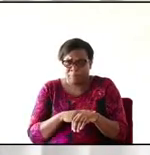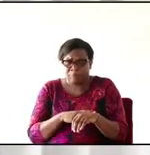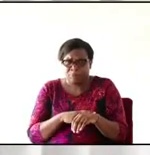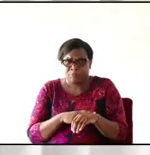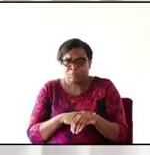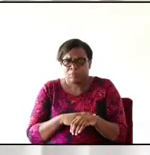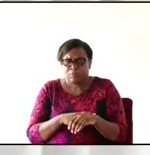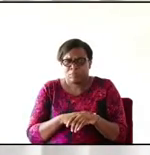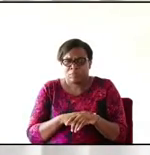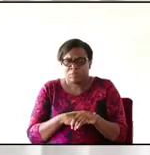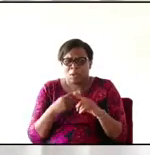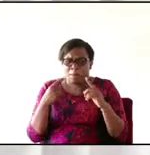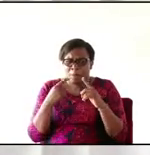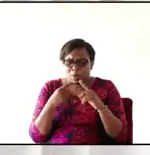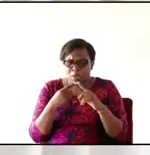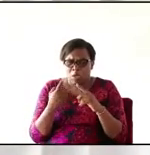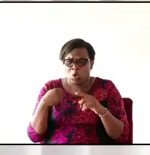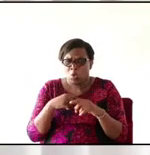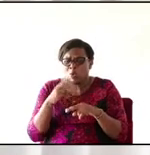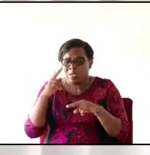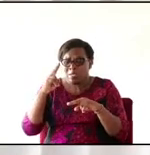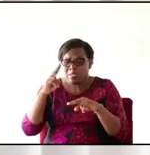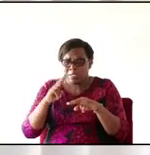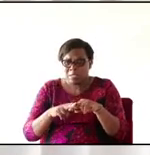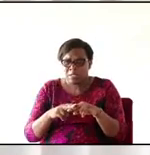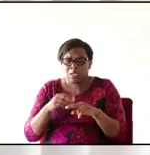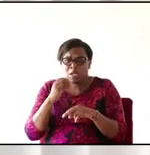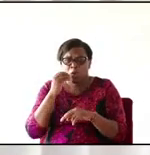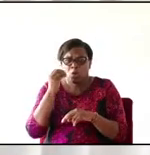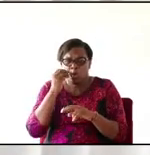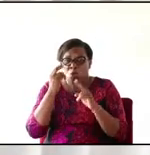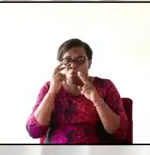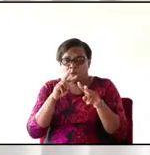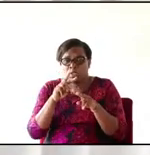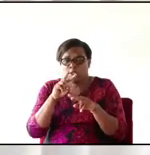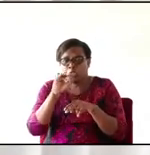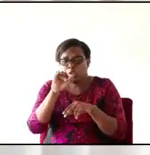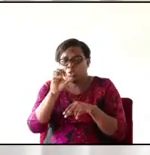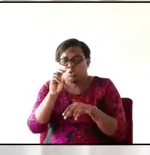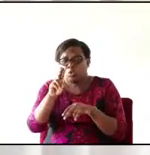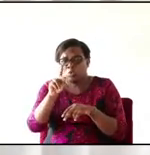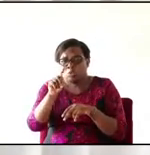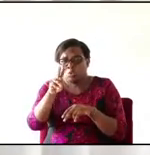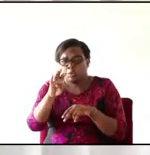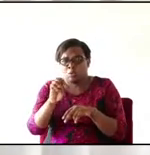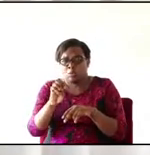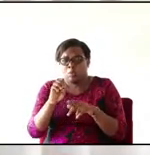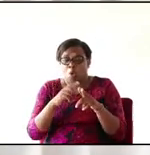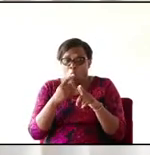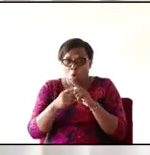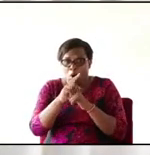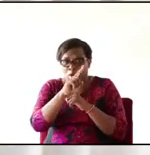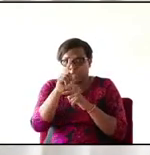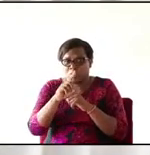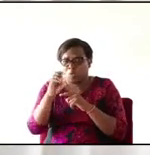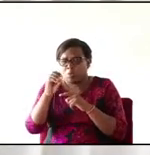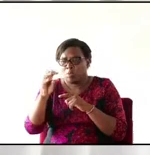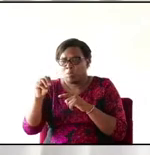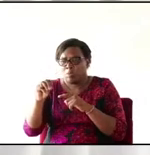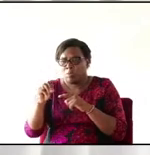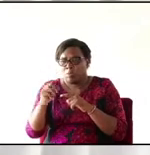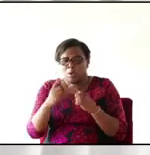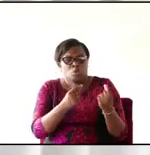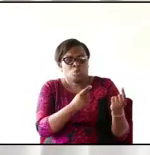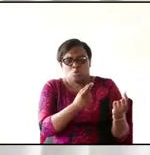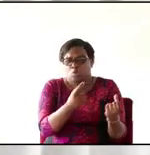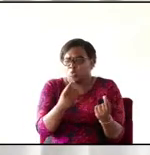we sit in our homes watching YouTube or Zoom, and we are doing so many other things while we are